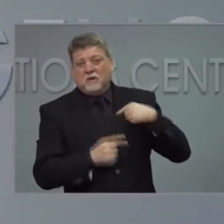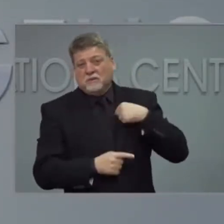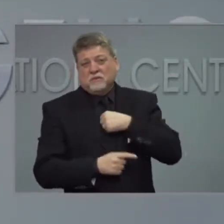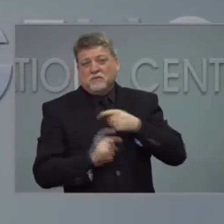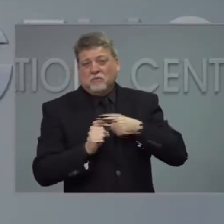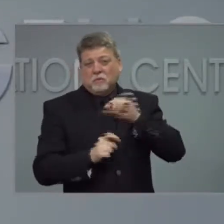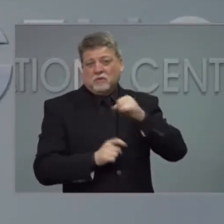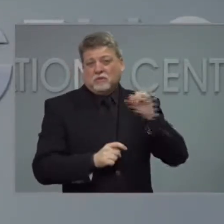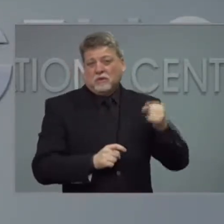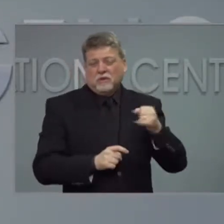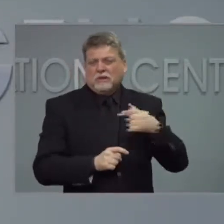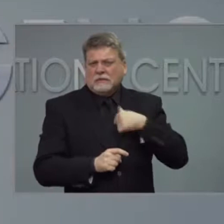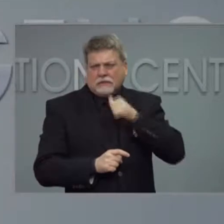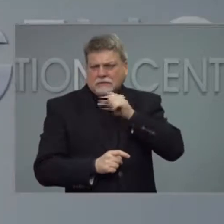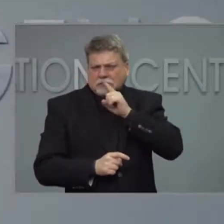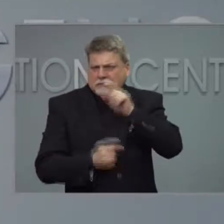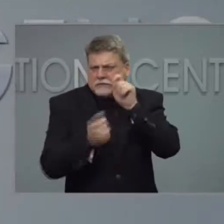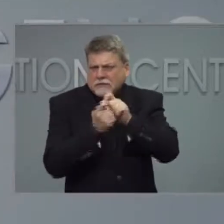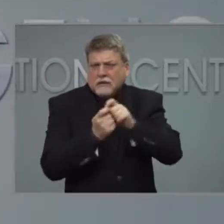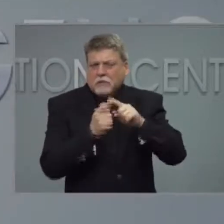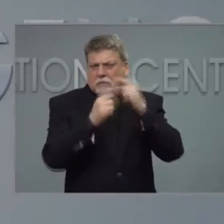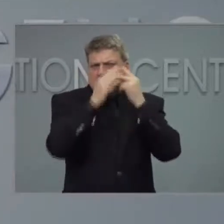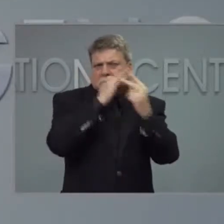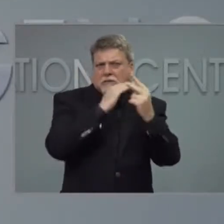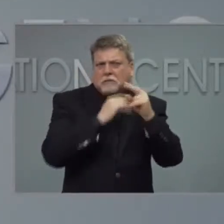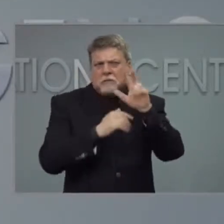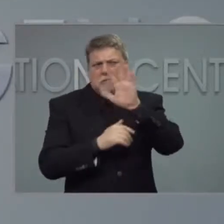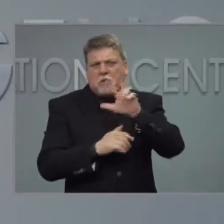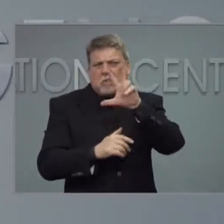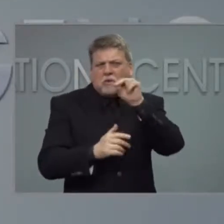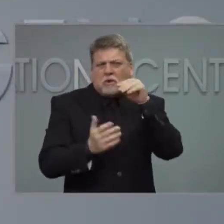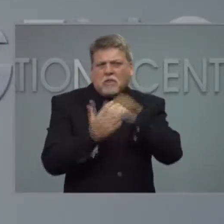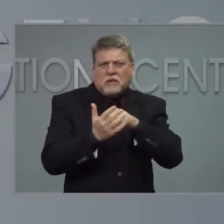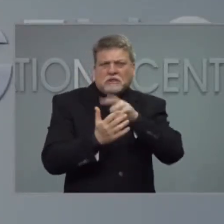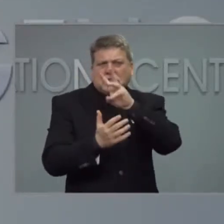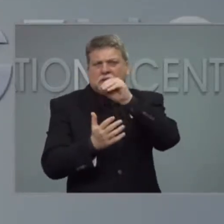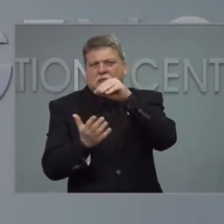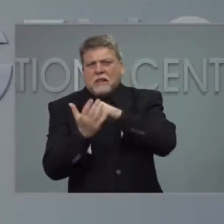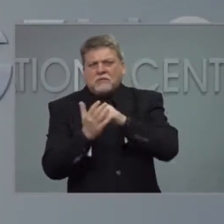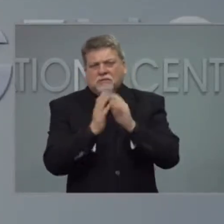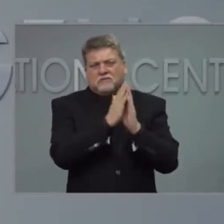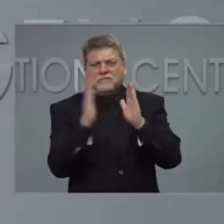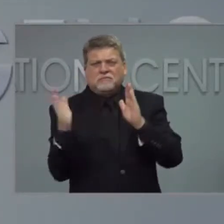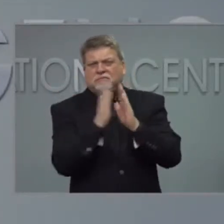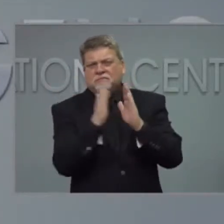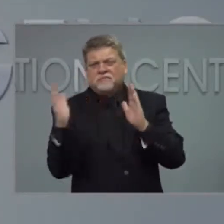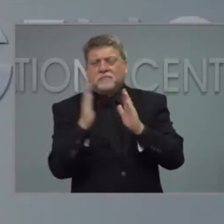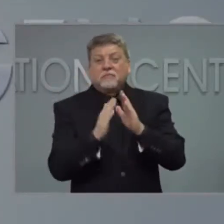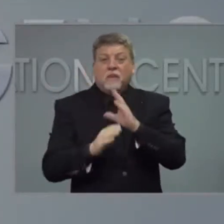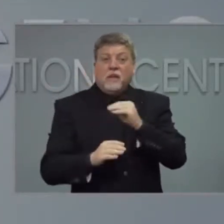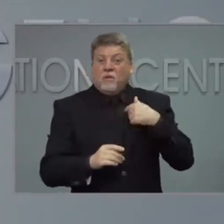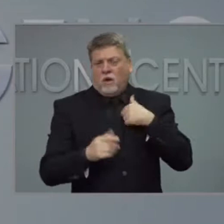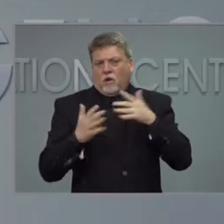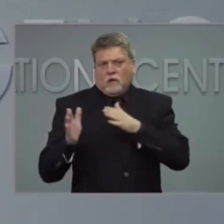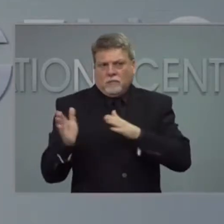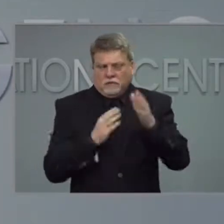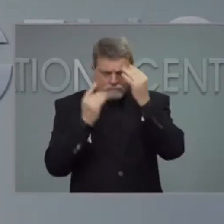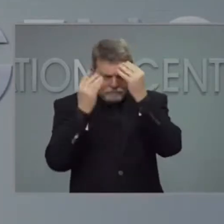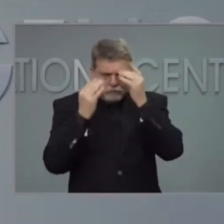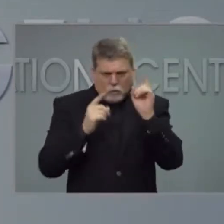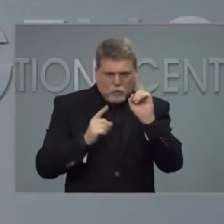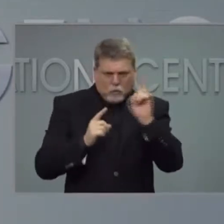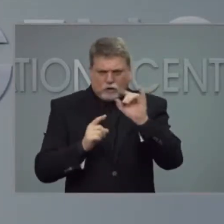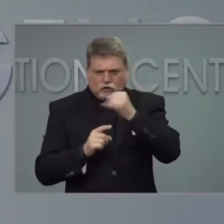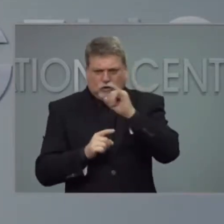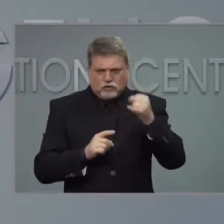We're not sure. So we're planning for a range between 30,000 and 60,000 doses. And we're already planning to think about where